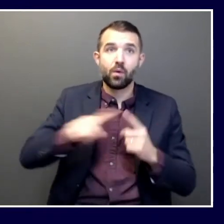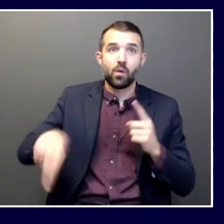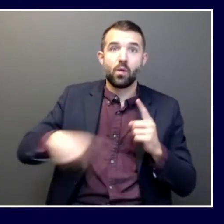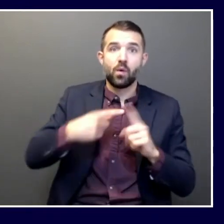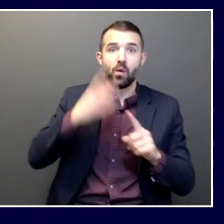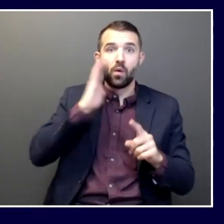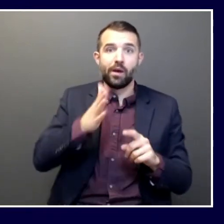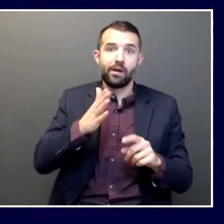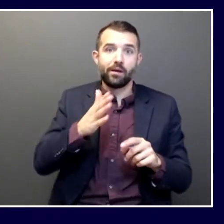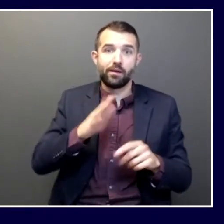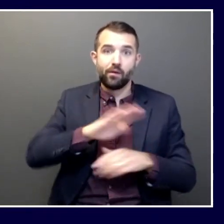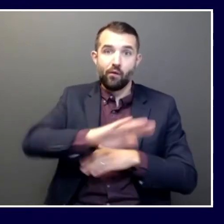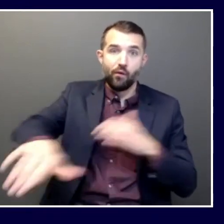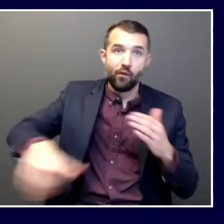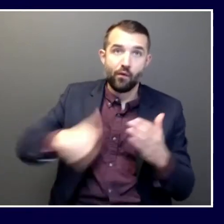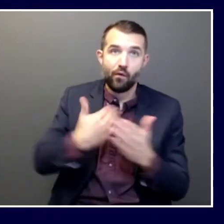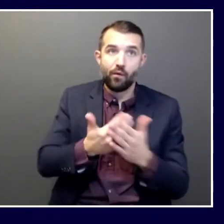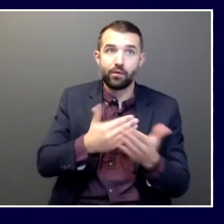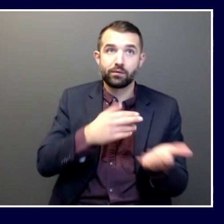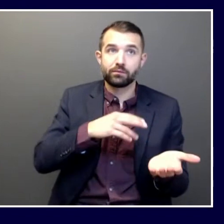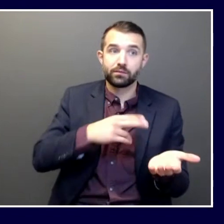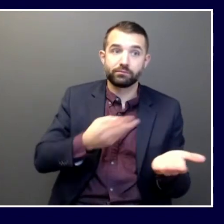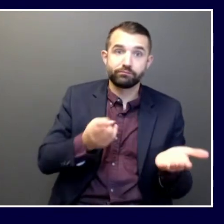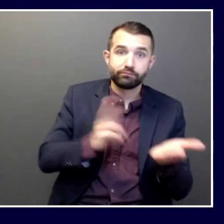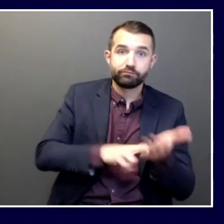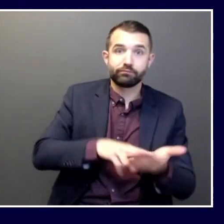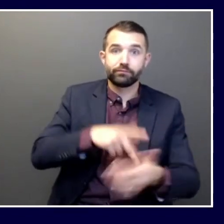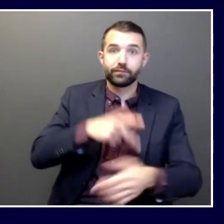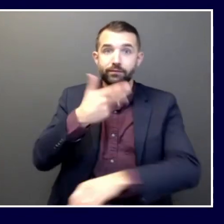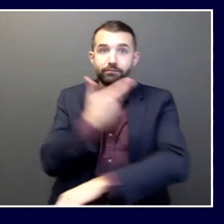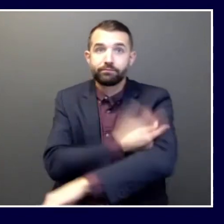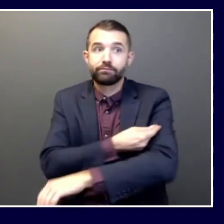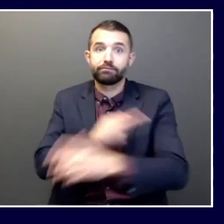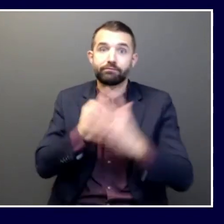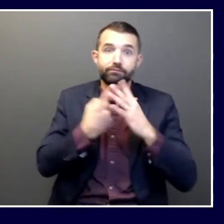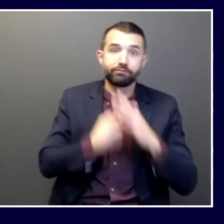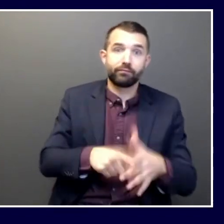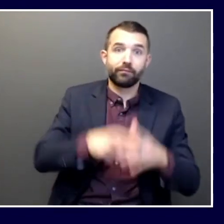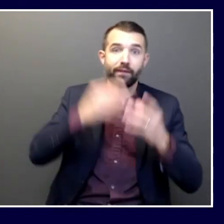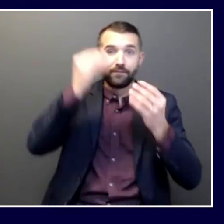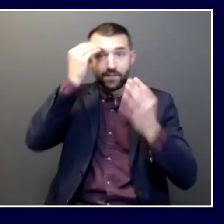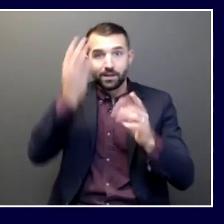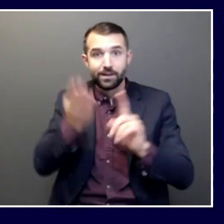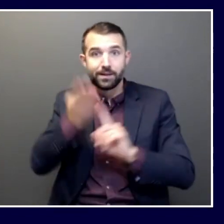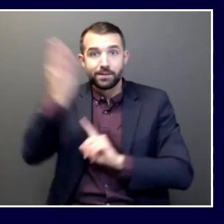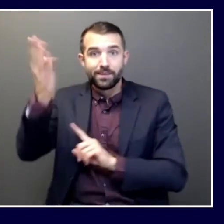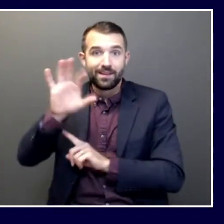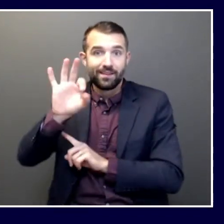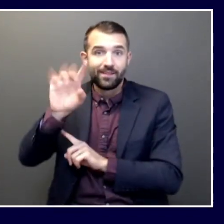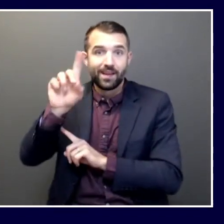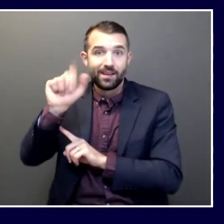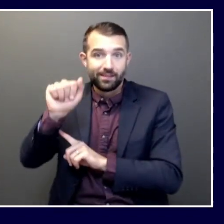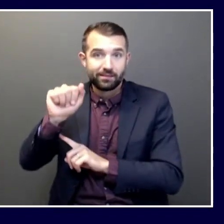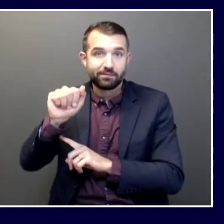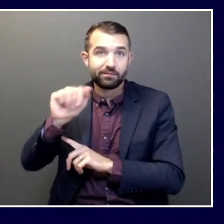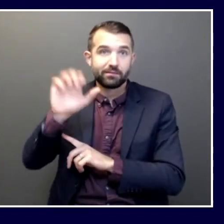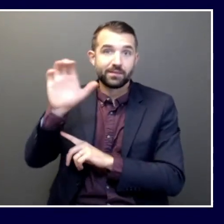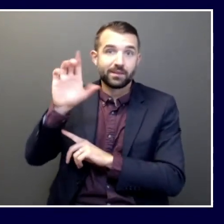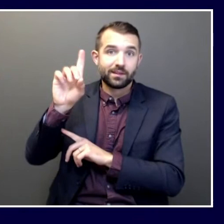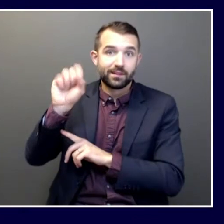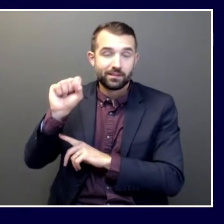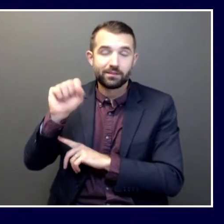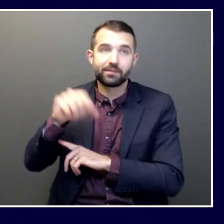available, to say nothing of submitted to the FDA and the CDC. What I've been told is that it'll be